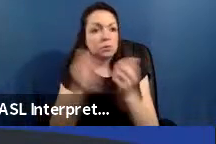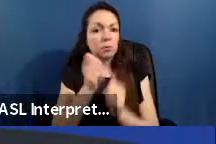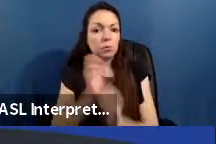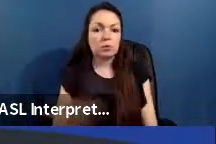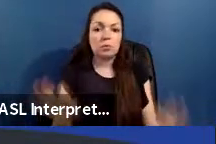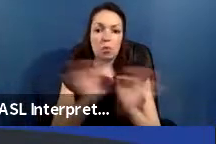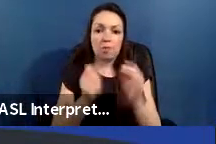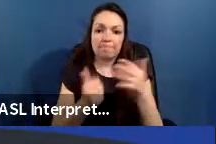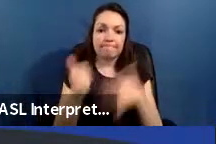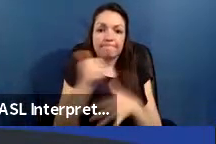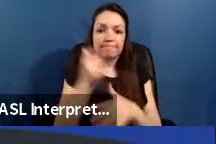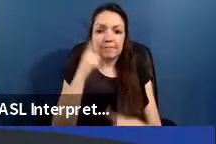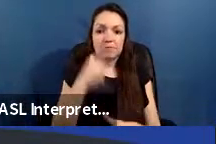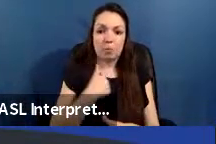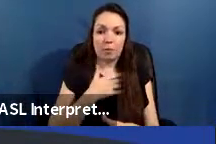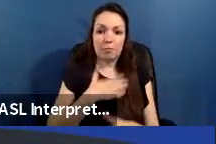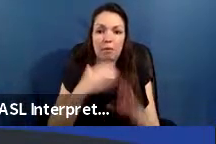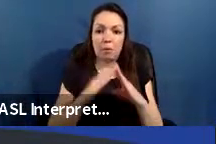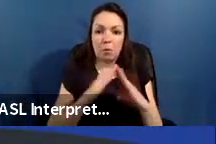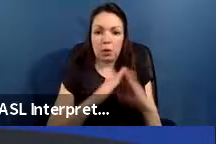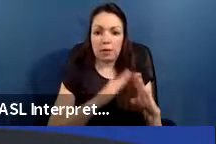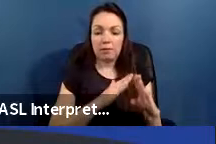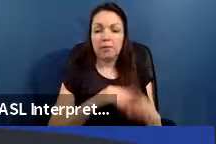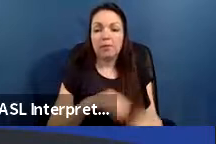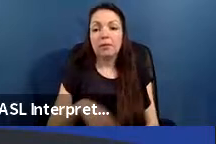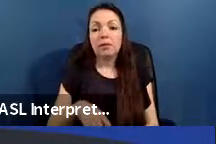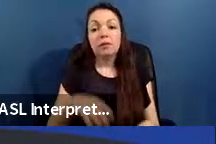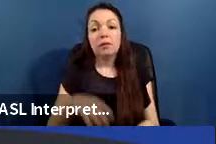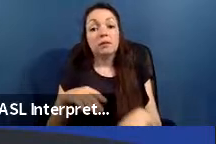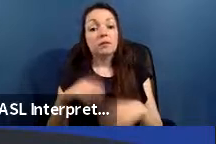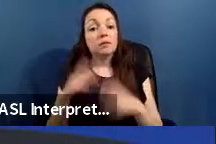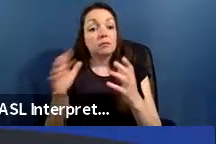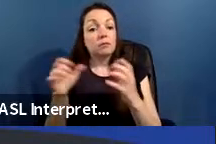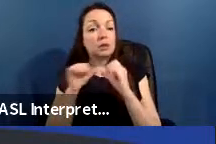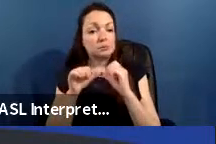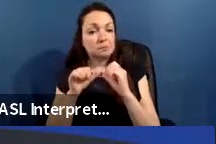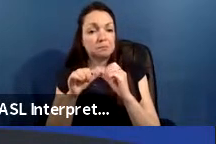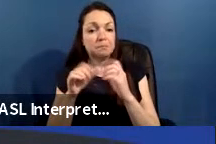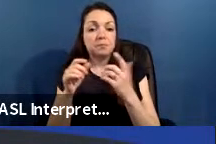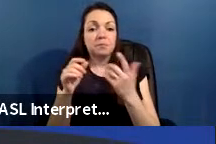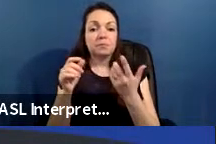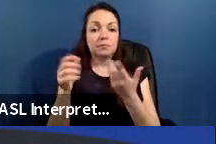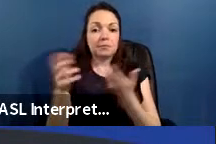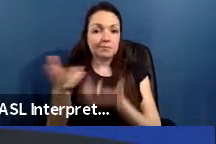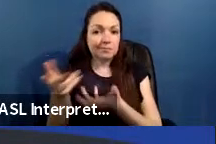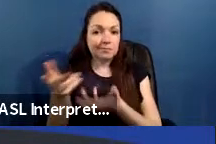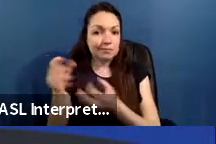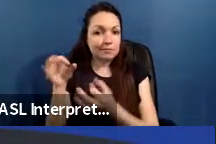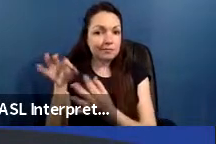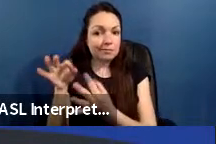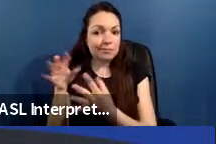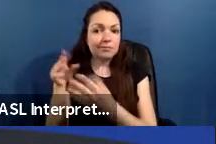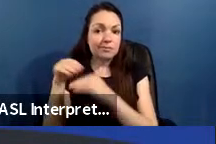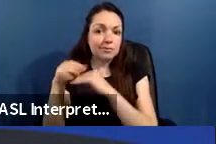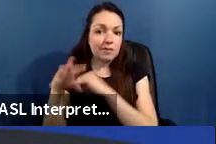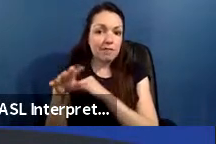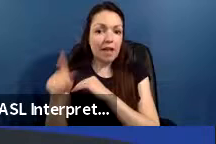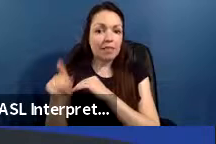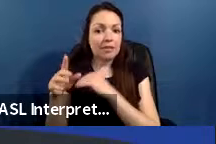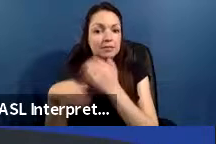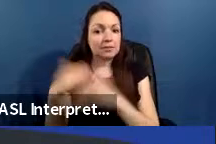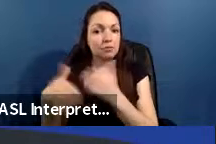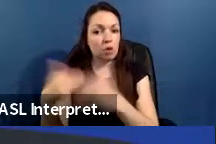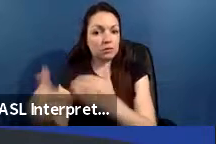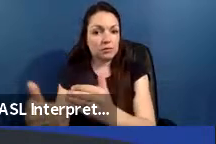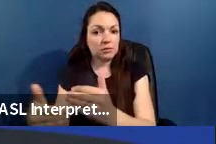then the secondly is how do we continue to inform this capital planning process? In what ways do we need to continue